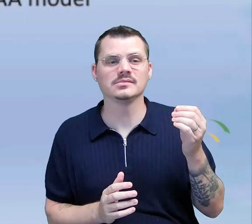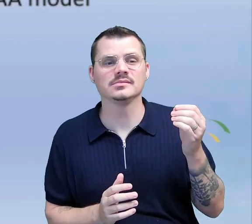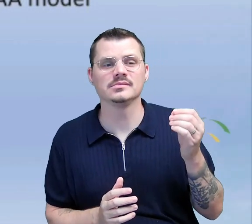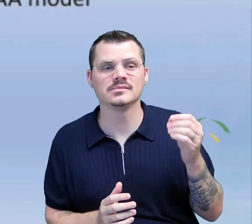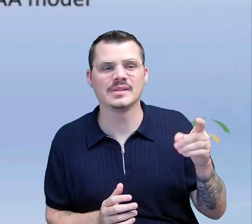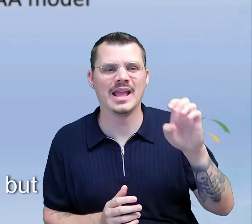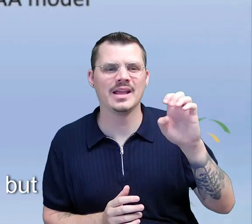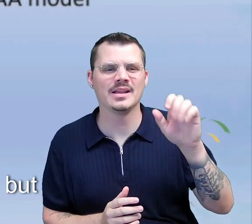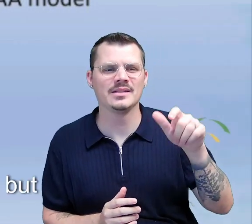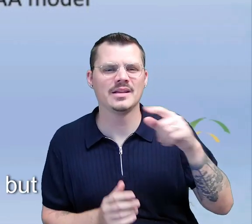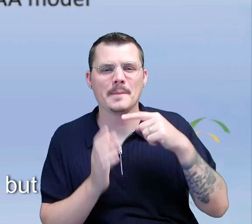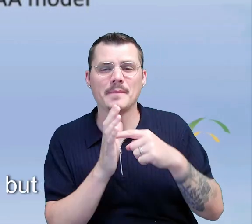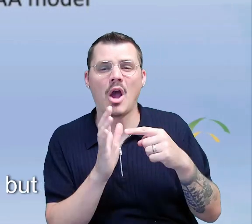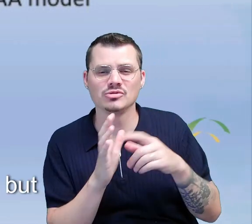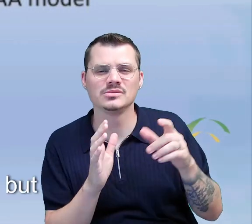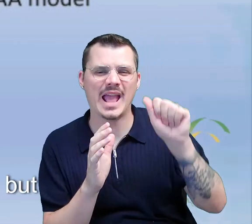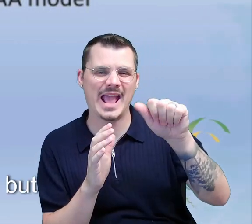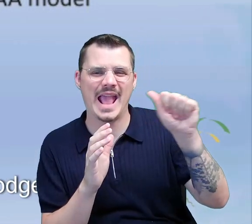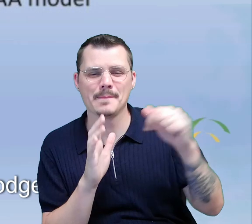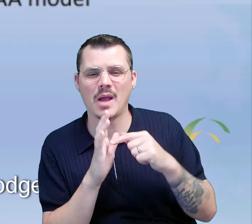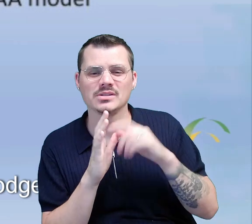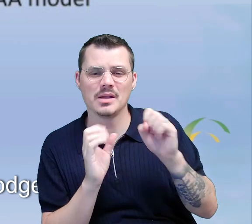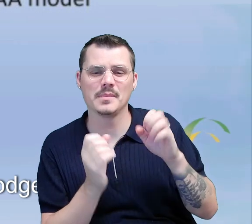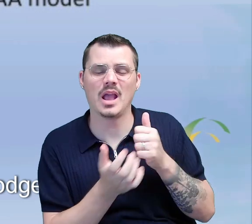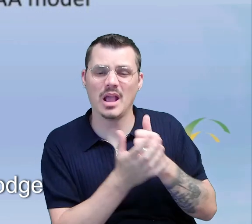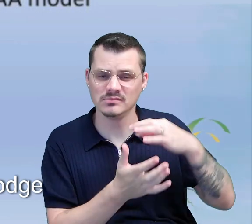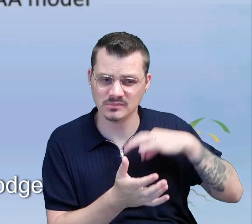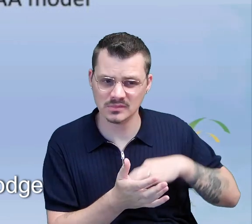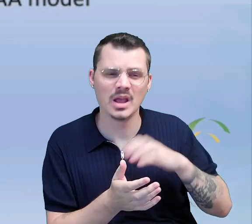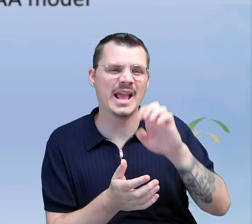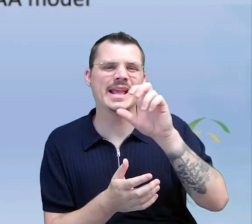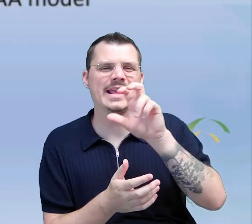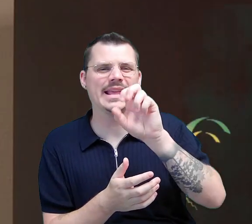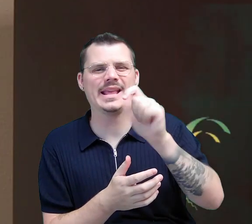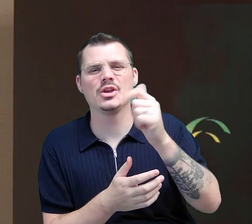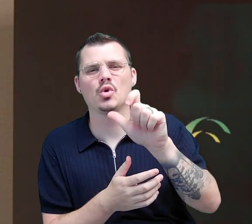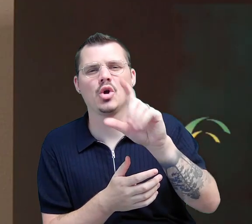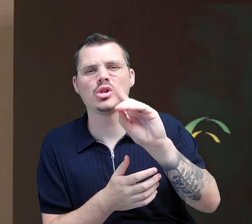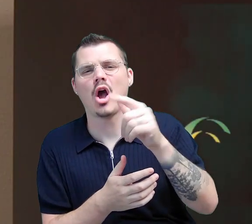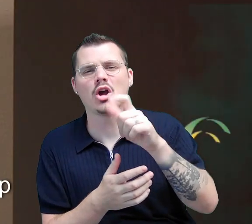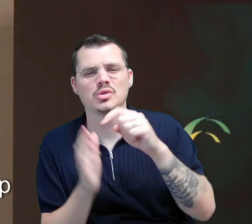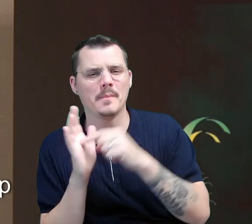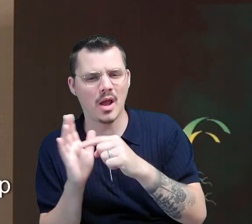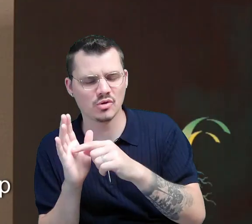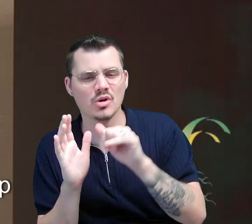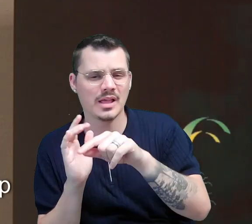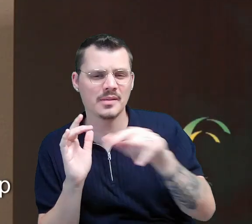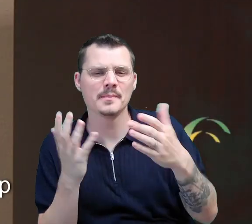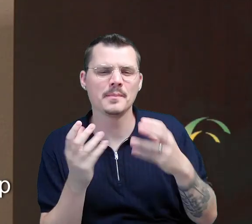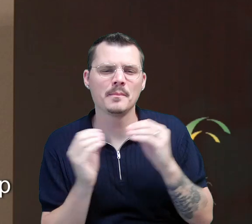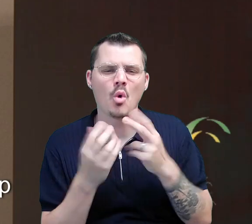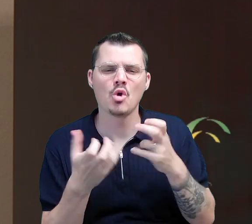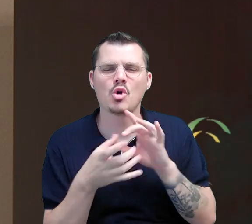models can be very helpful for some people, but there's other models like the Eagle Lodge model and some of the others that are a little bit